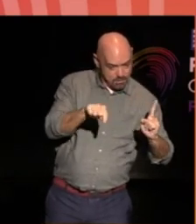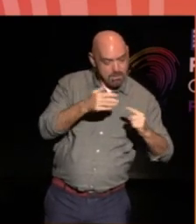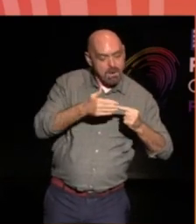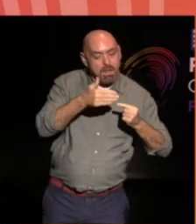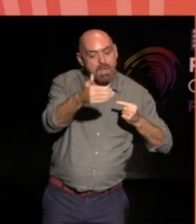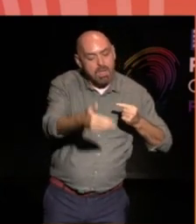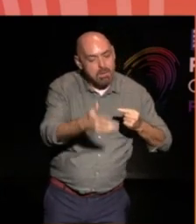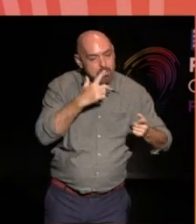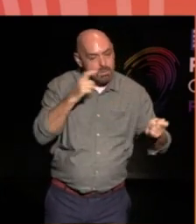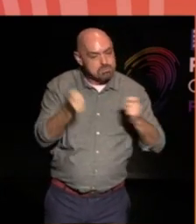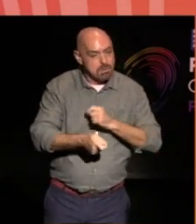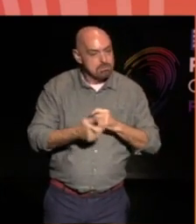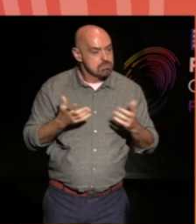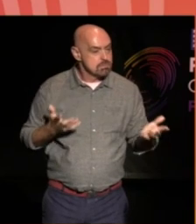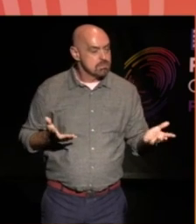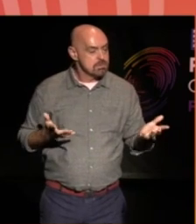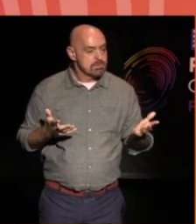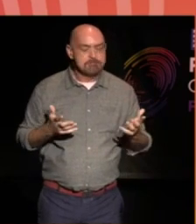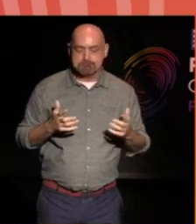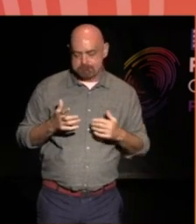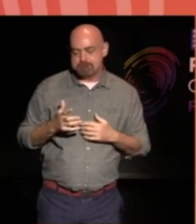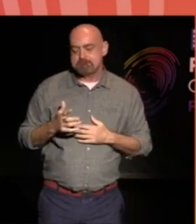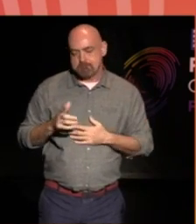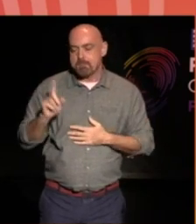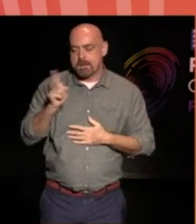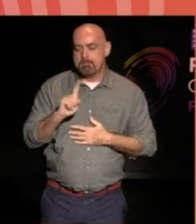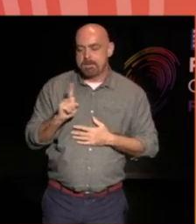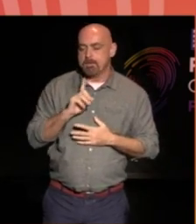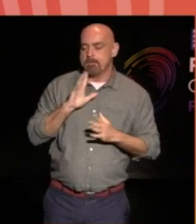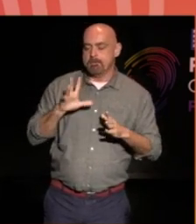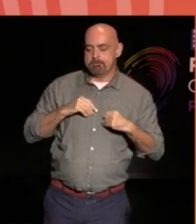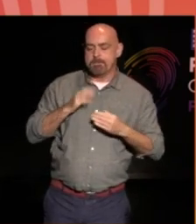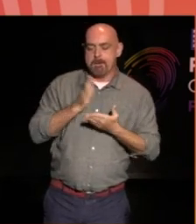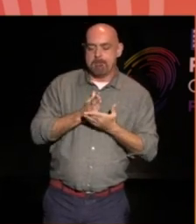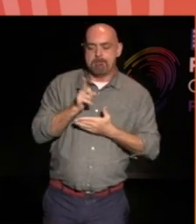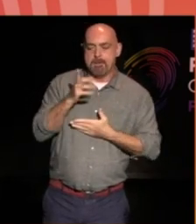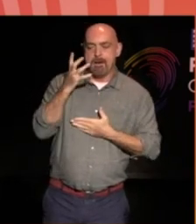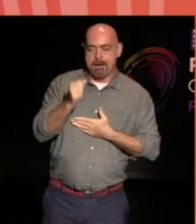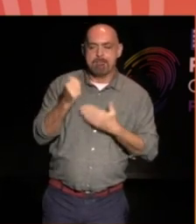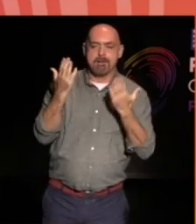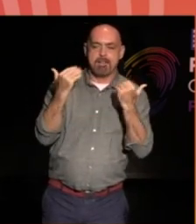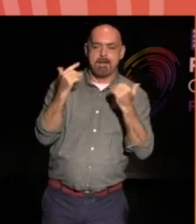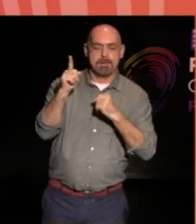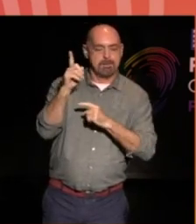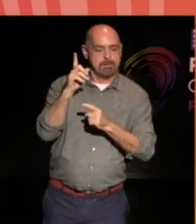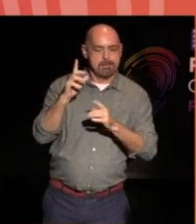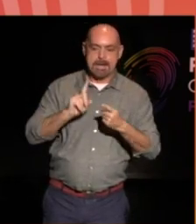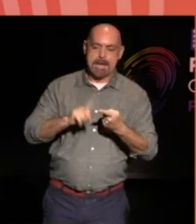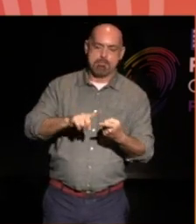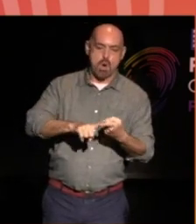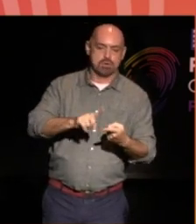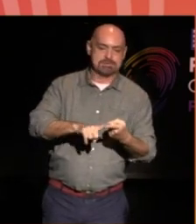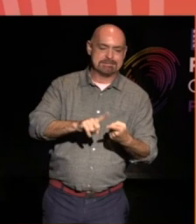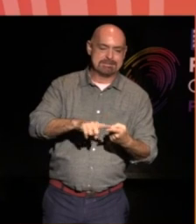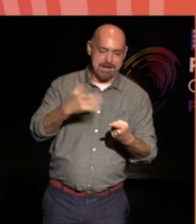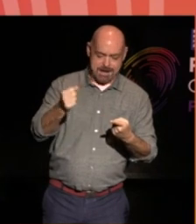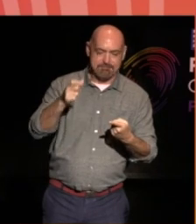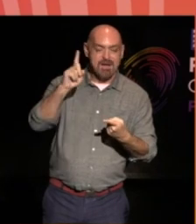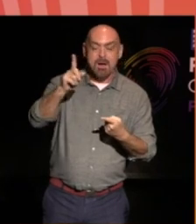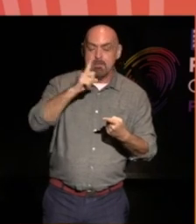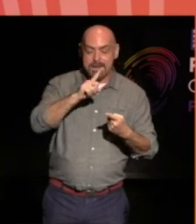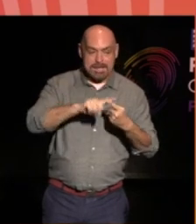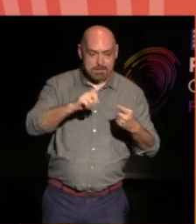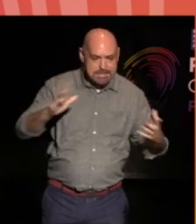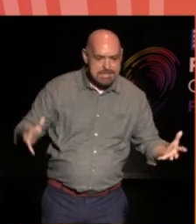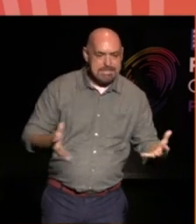very different conversation? People are now accepting, as you said, there is a climate emergency. The question is, can we generate